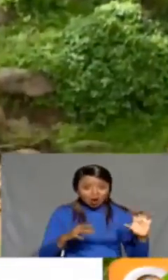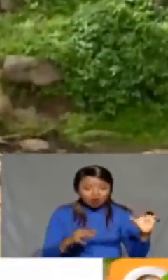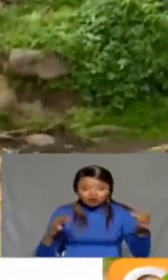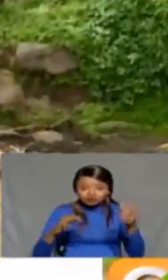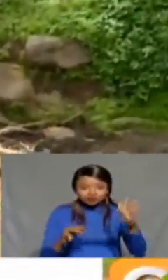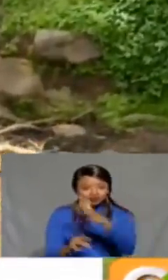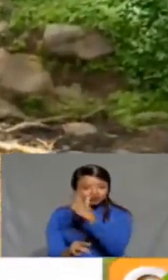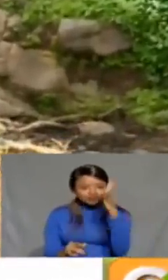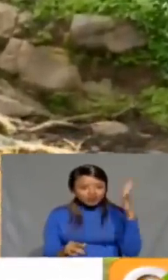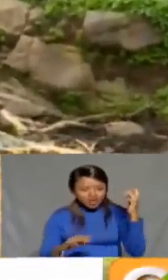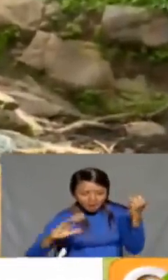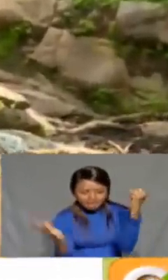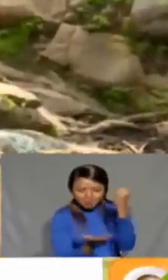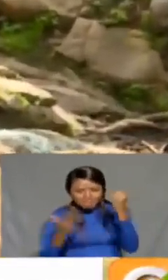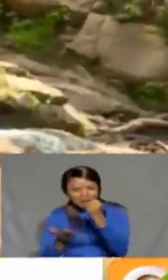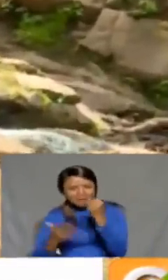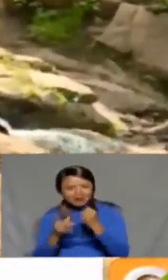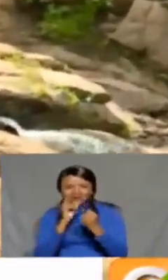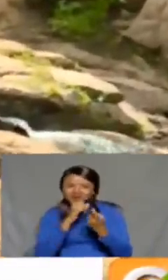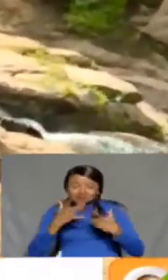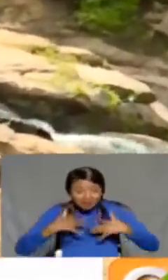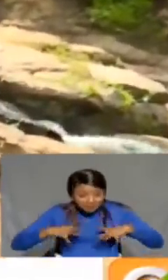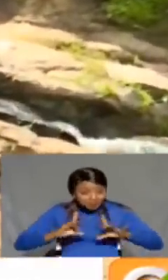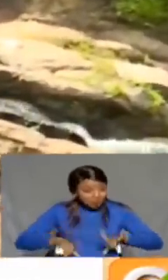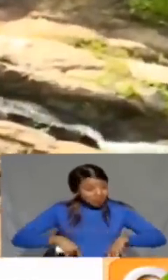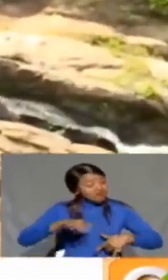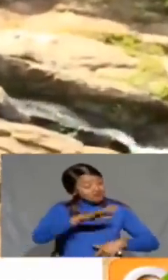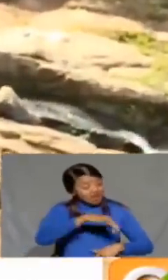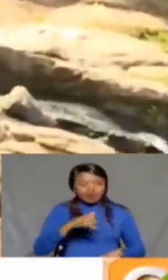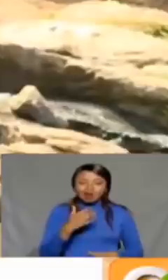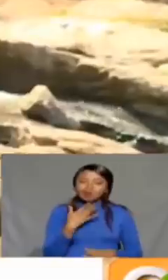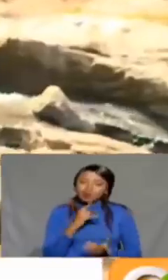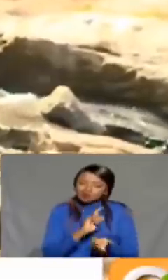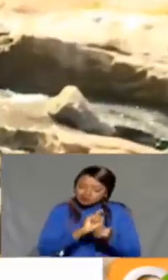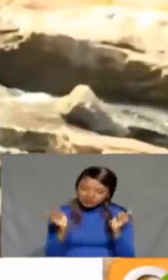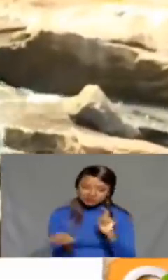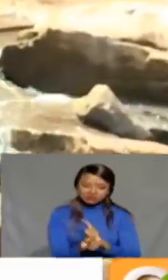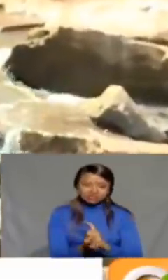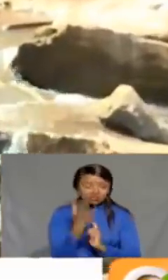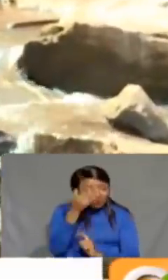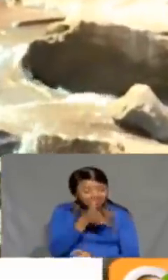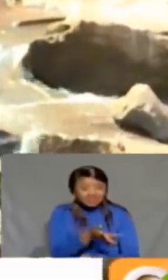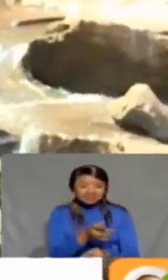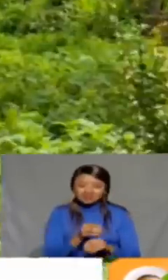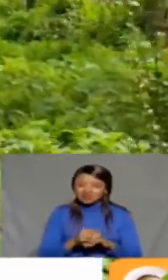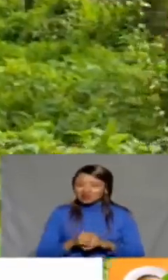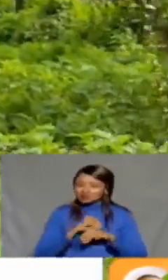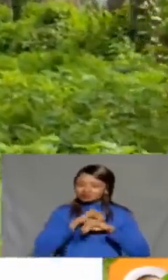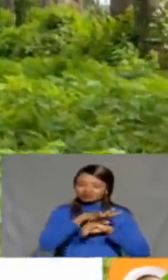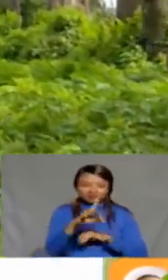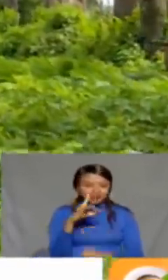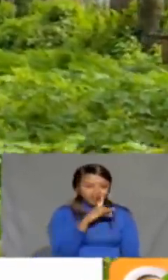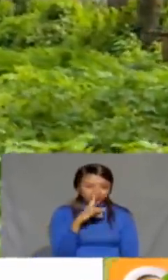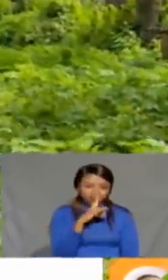forest maintain that something must be done to reverse the effects of its destruction.